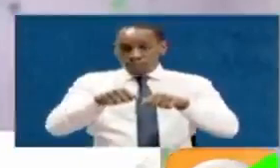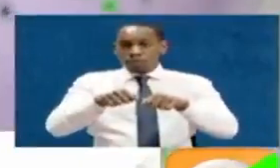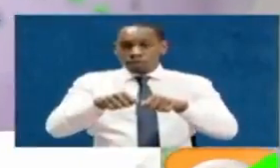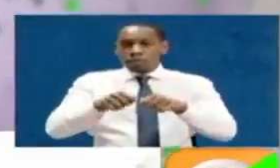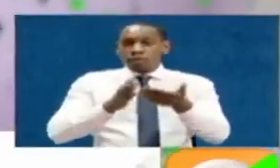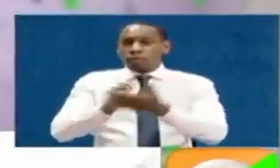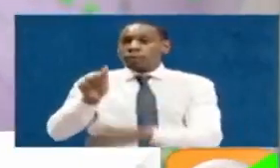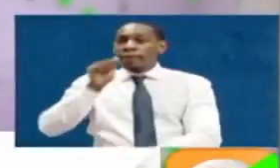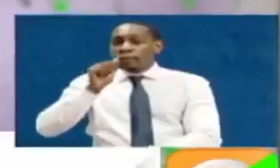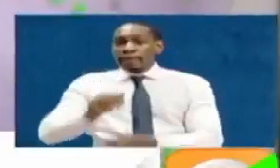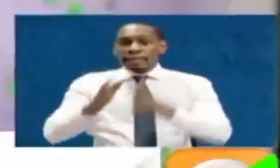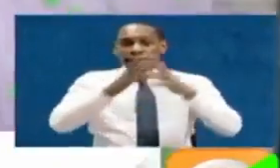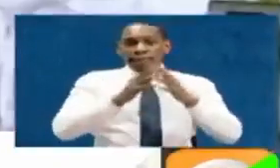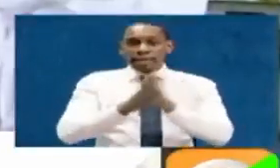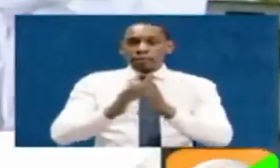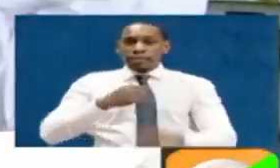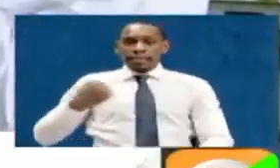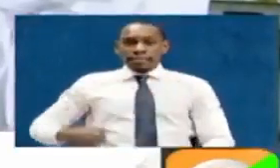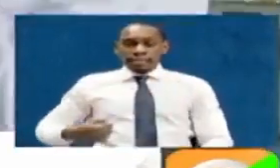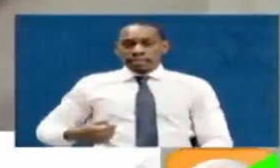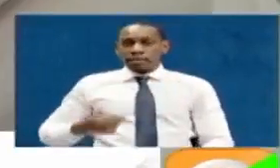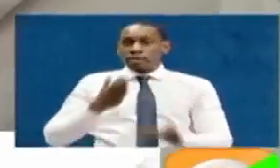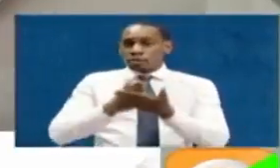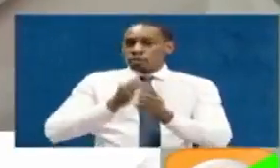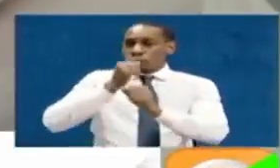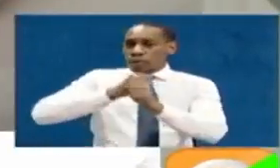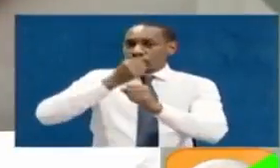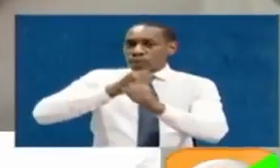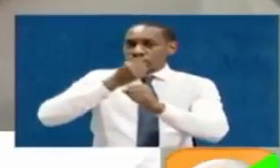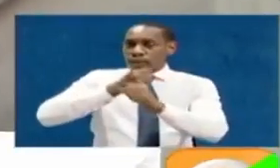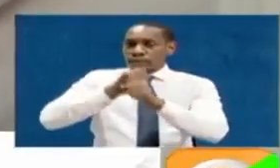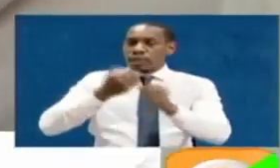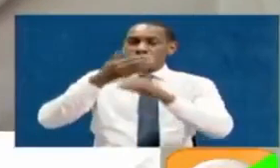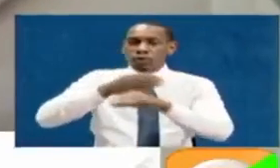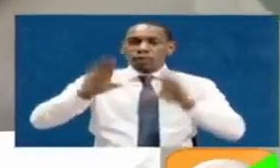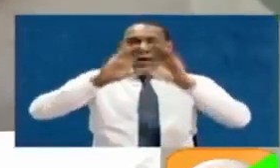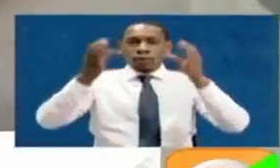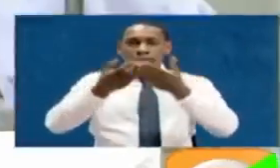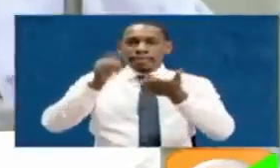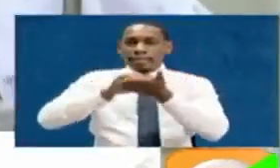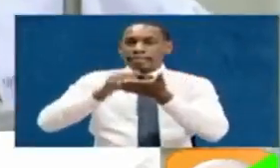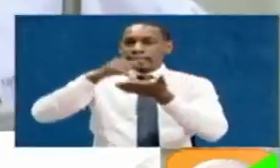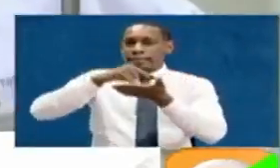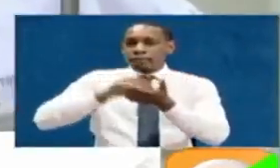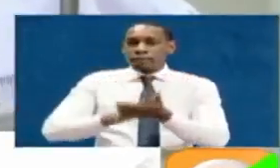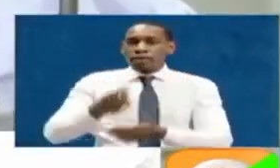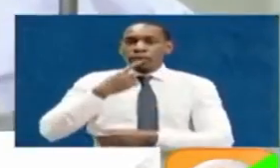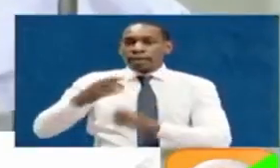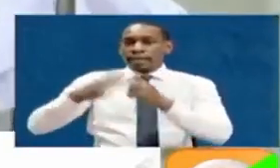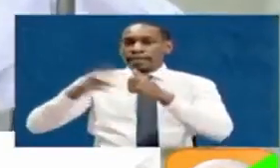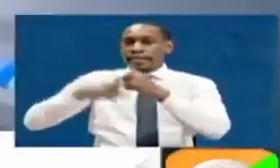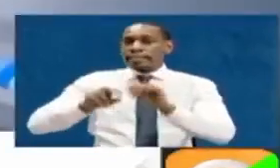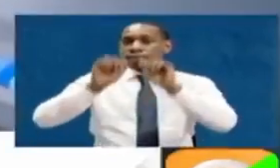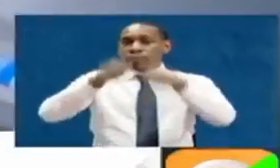from the UK, US and China sprinting ahead in a global race that involves at least